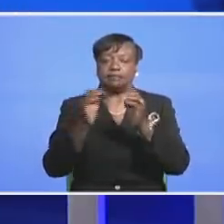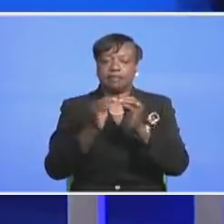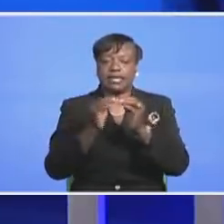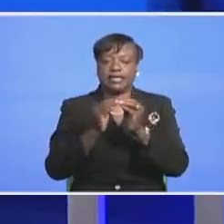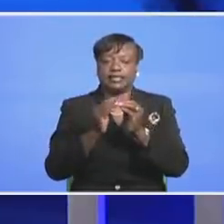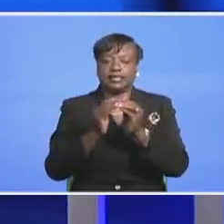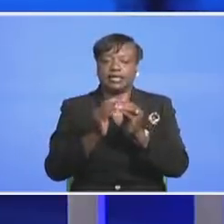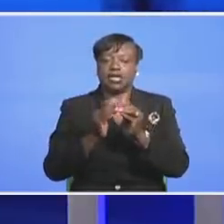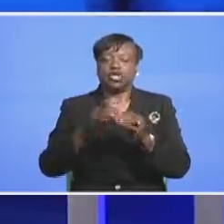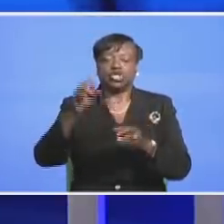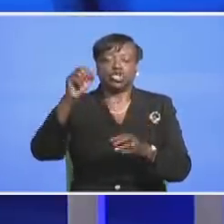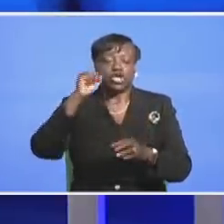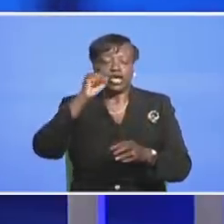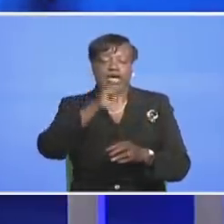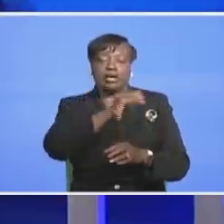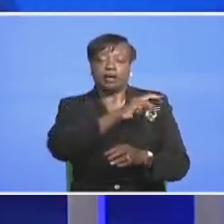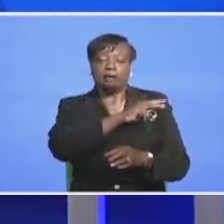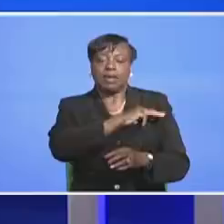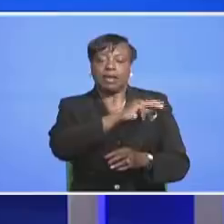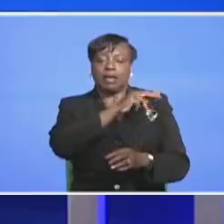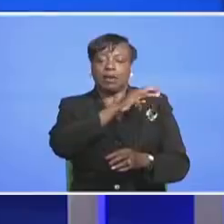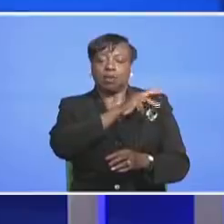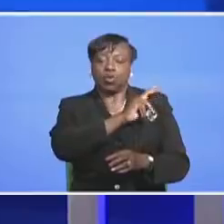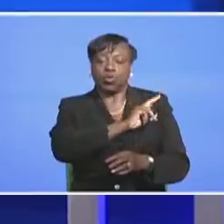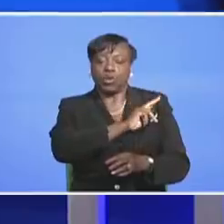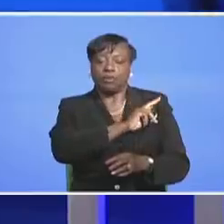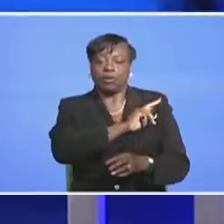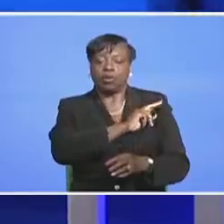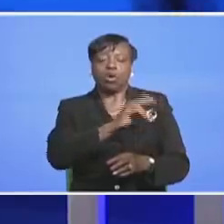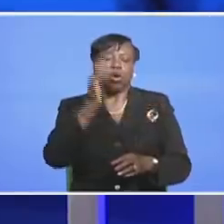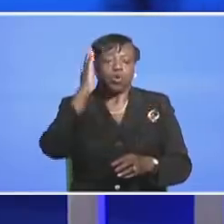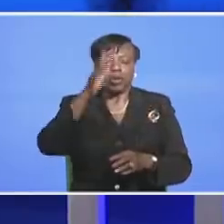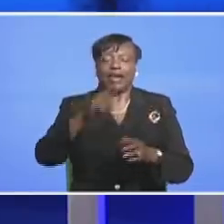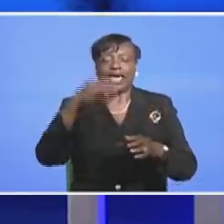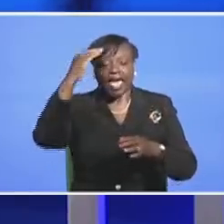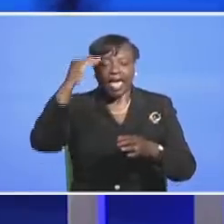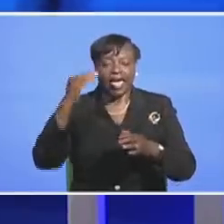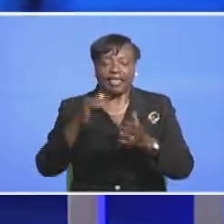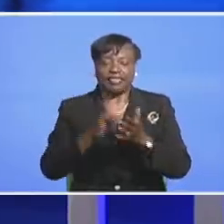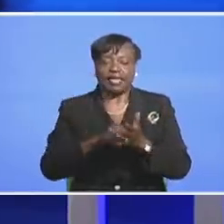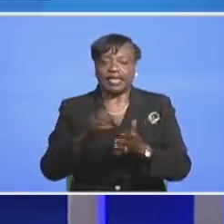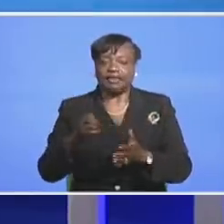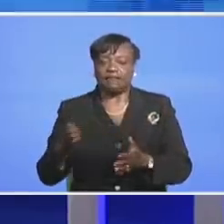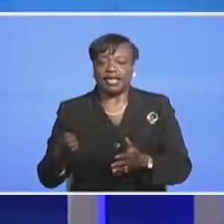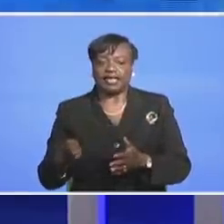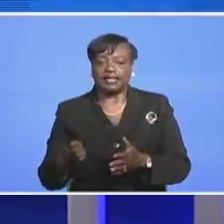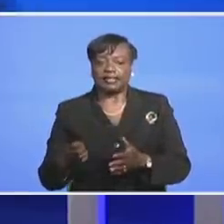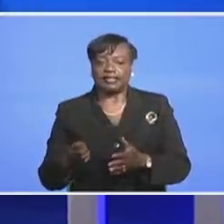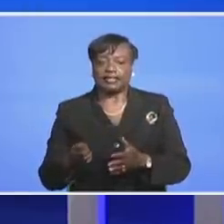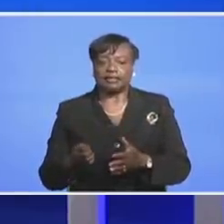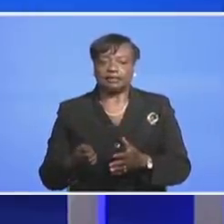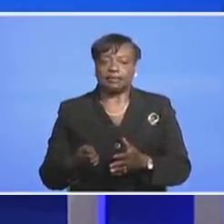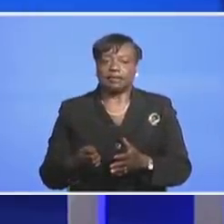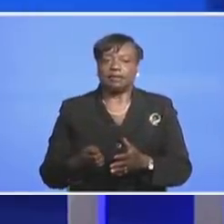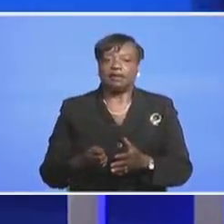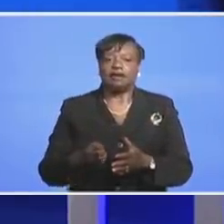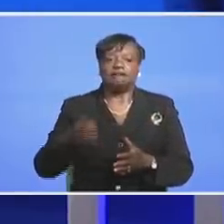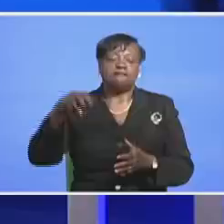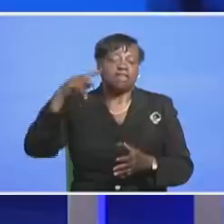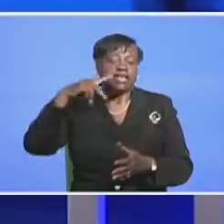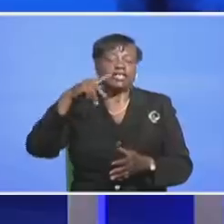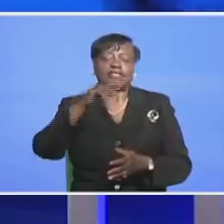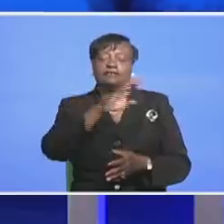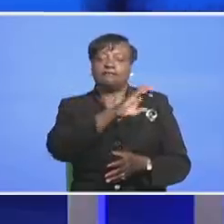to head the women's 400 meters. Miller-Weibo will be in the field of runners inclusive of IAAF World Champion Phyllis